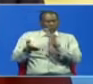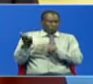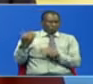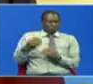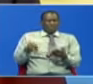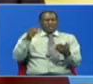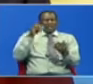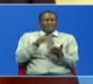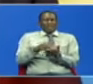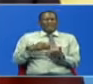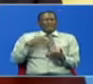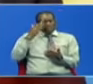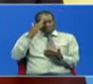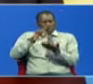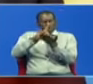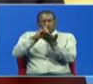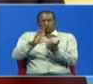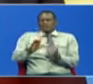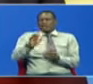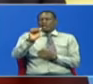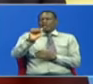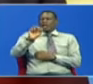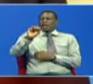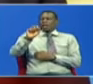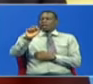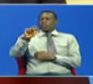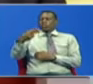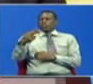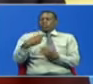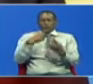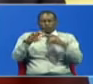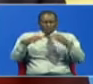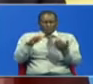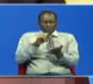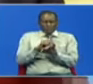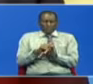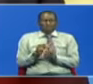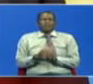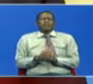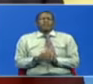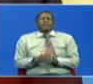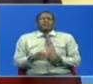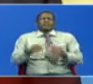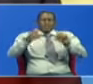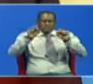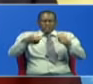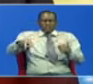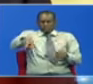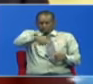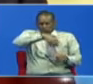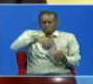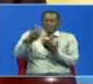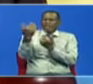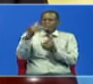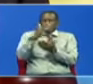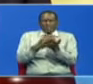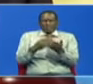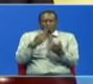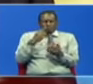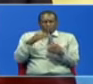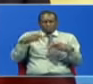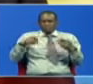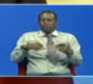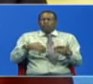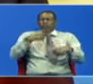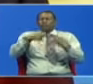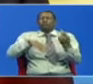Again, I think Dr. Amoth will talk about that. But of course, we will expect some home deaths to continue to